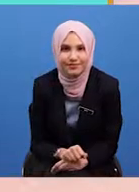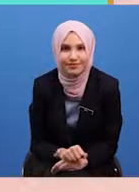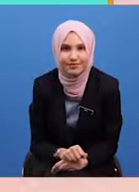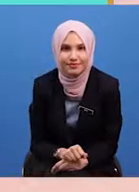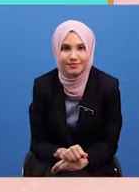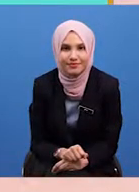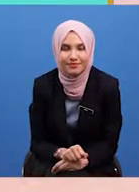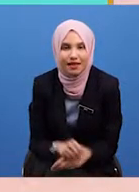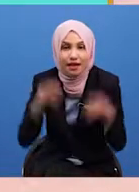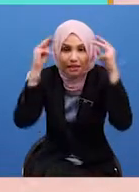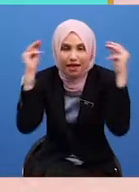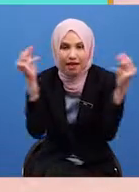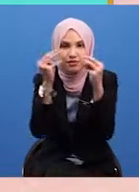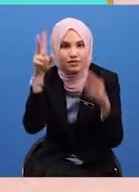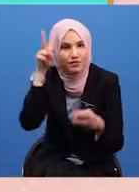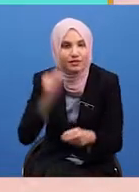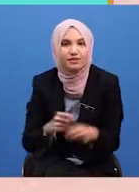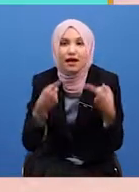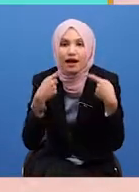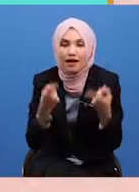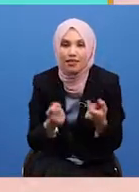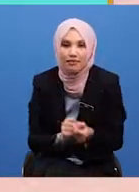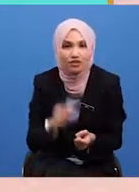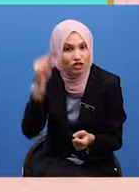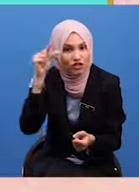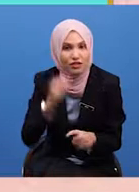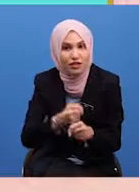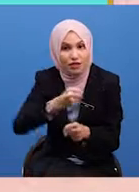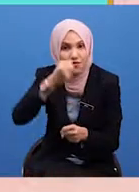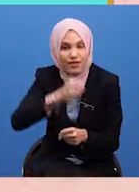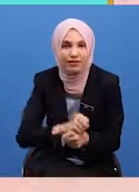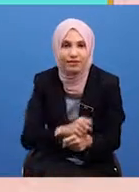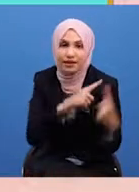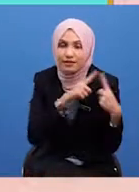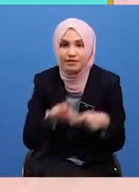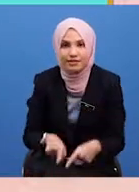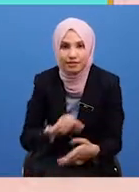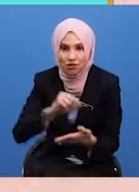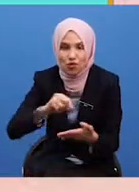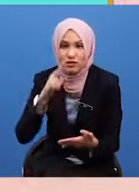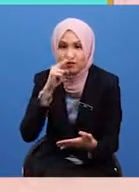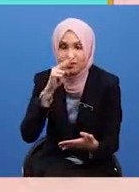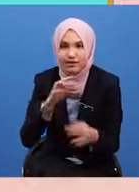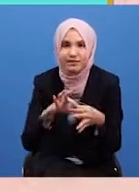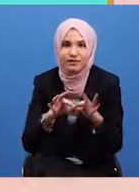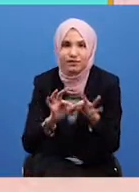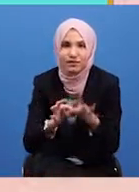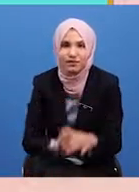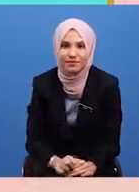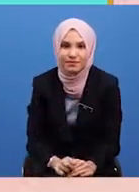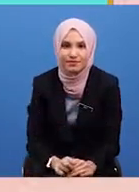The headmaster, Mr. Velos, announces Job as the winner since he writes a funny